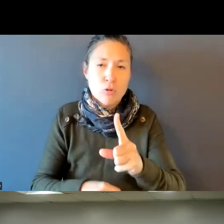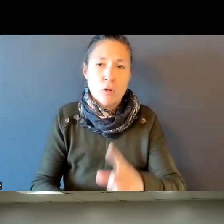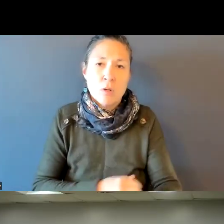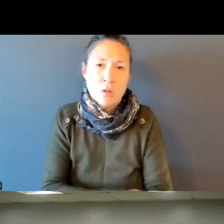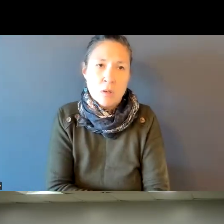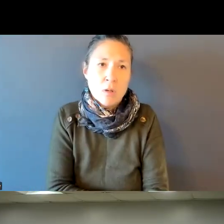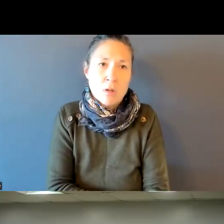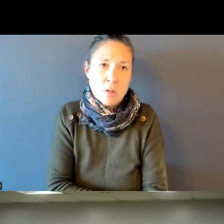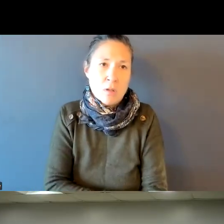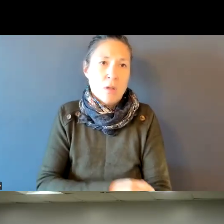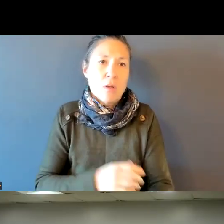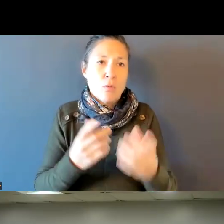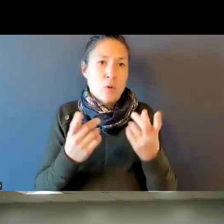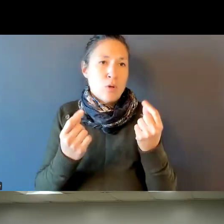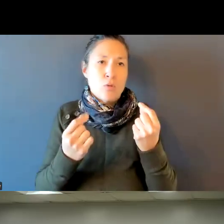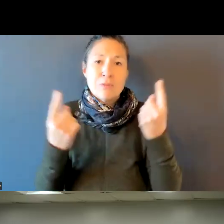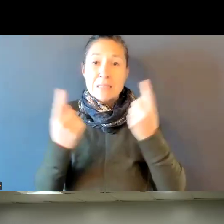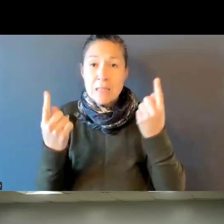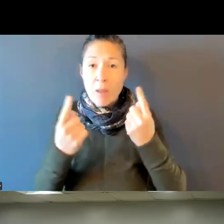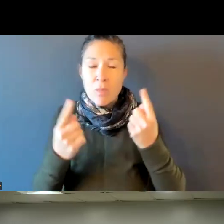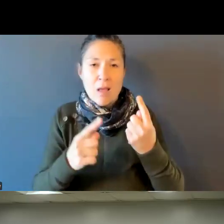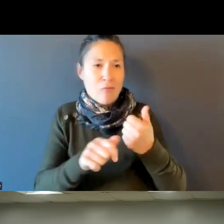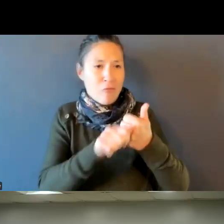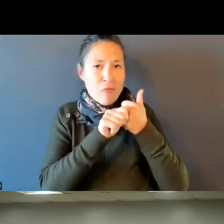follow-up happens. So